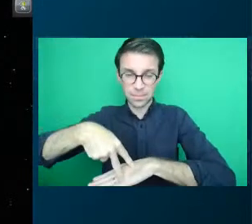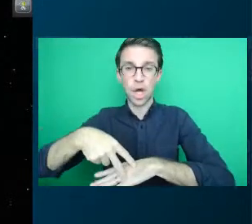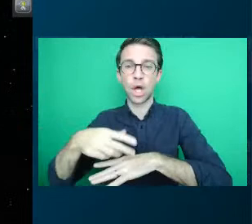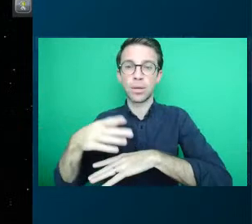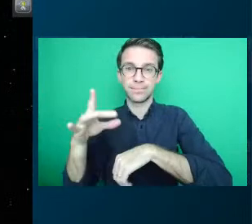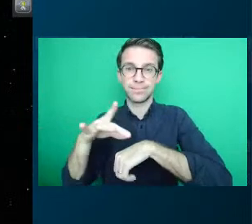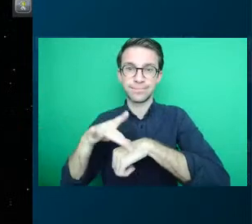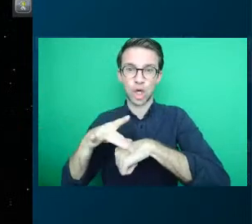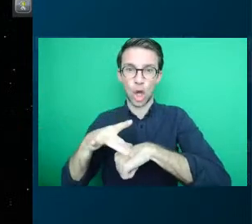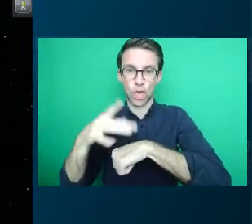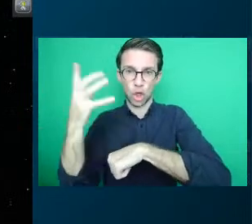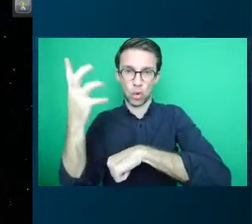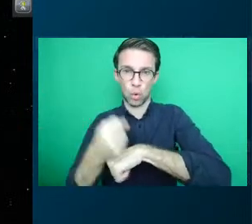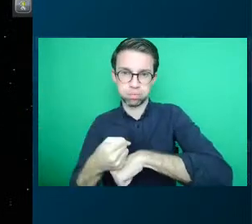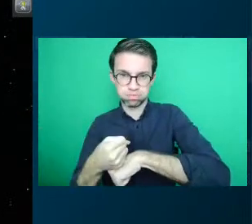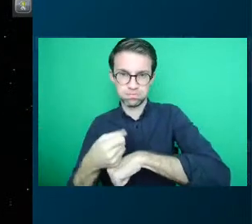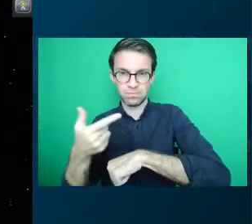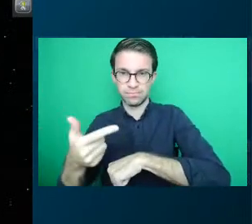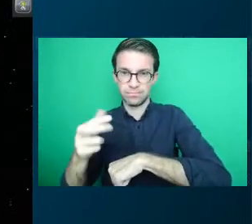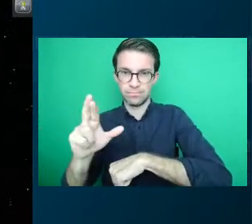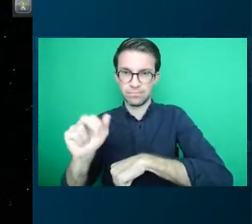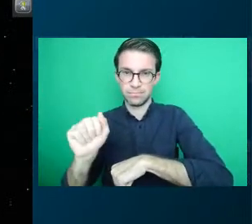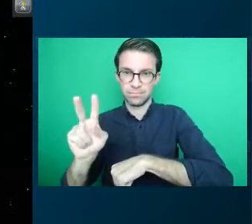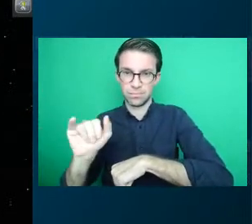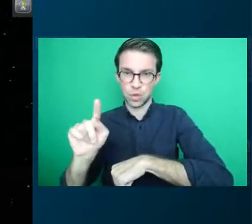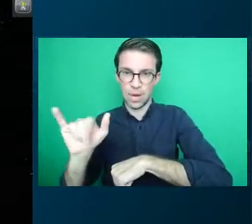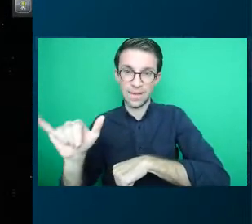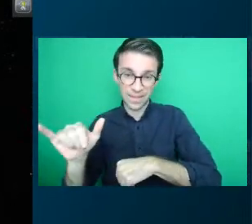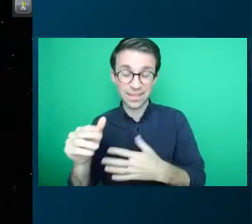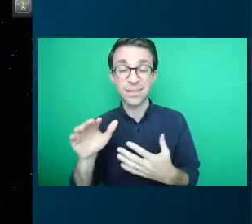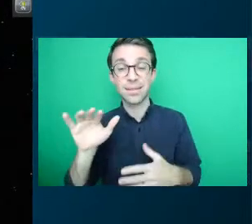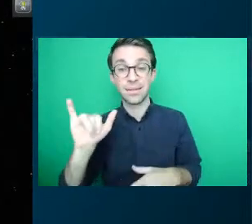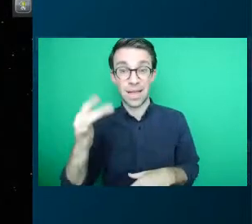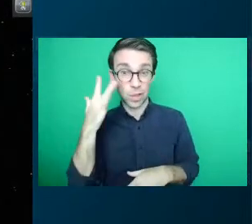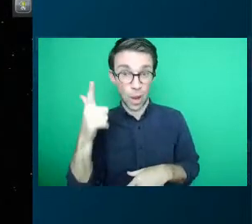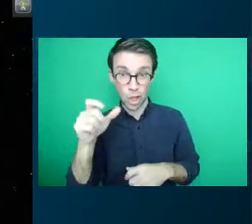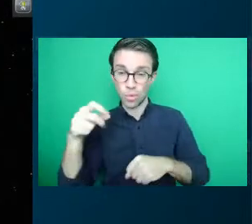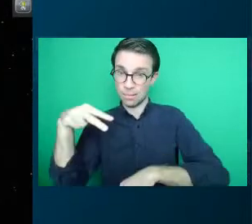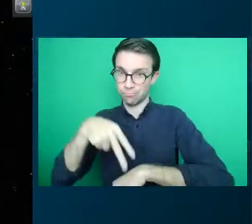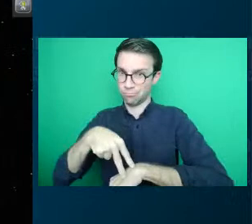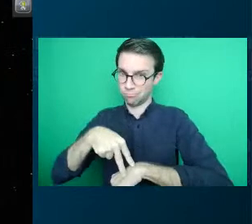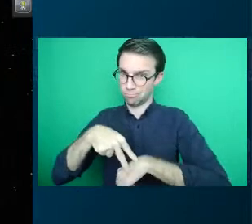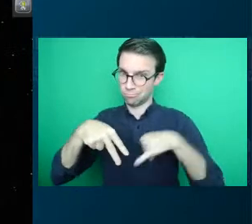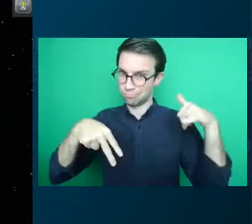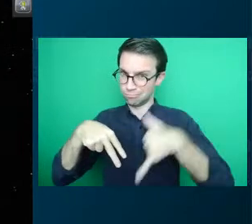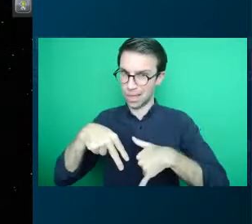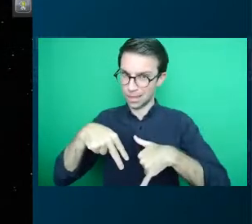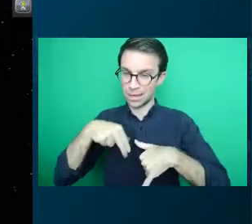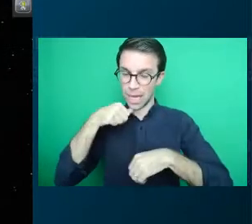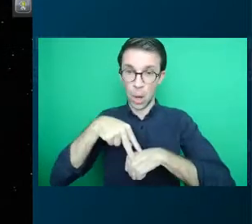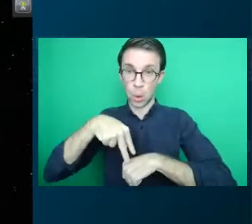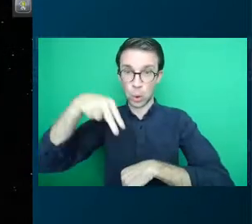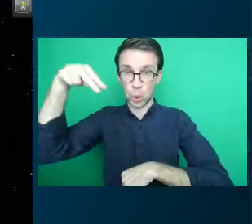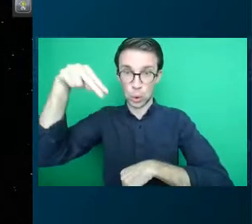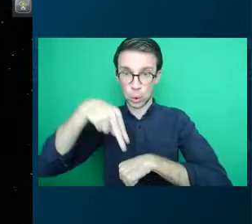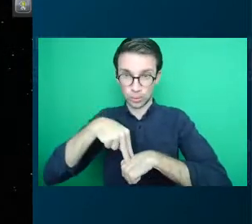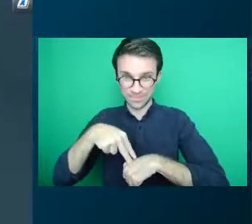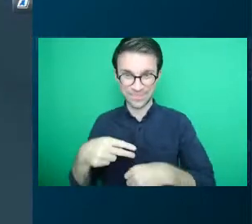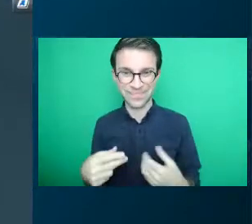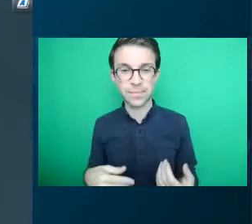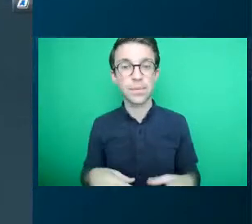The gravity of Earth is pulling you down. That's why you can stand on the ground and stuff like that. But even though the rocket is really good at jumping with this